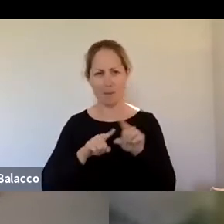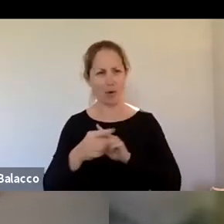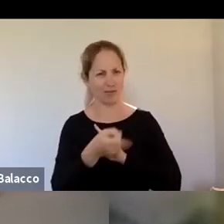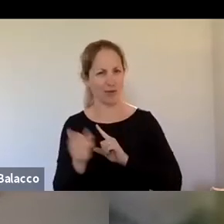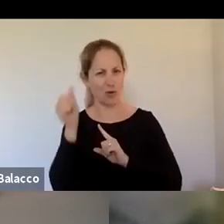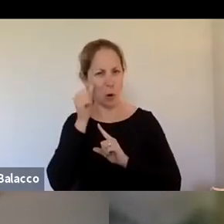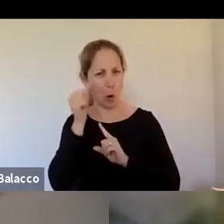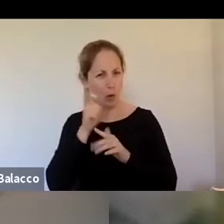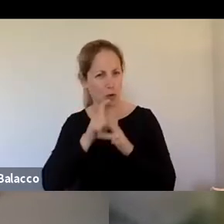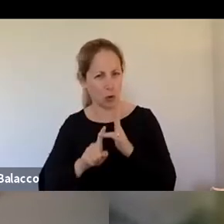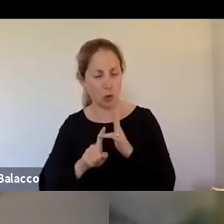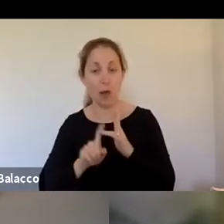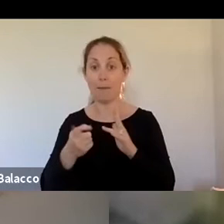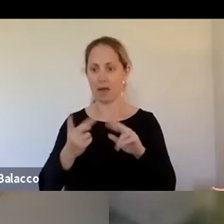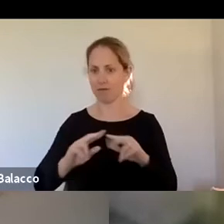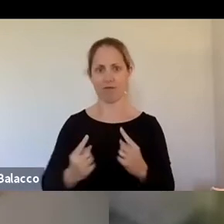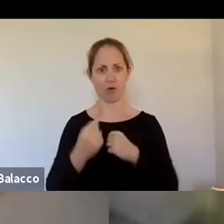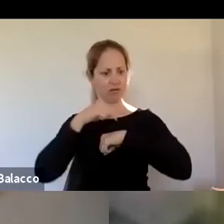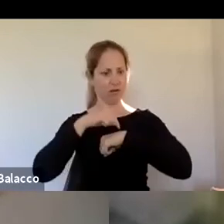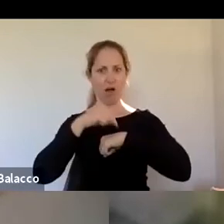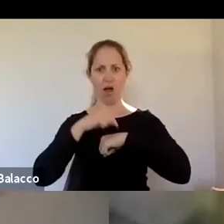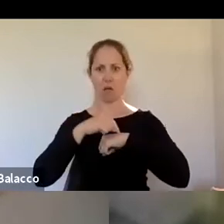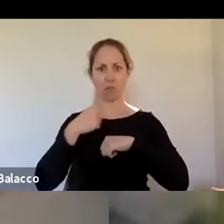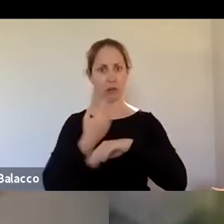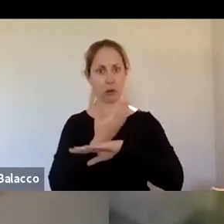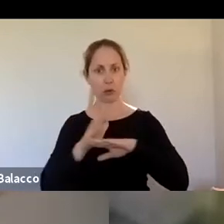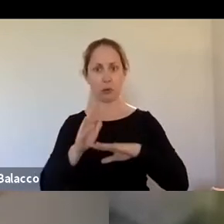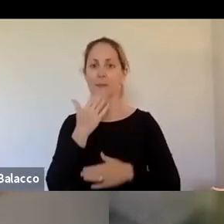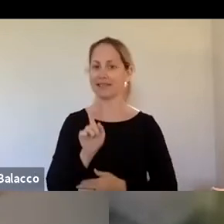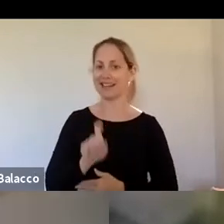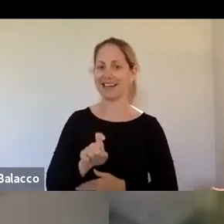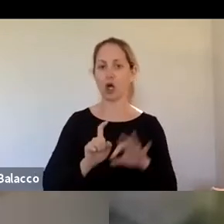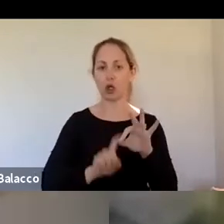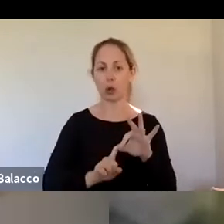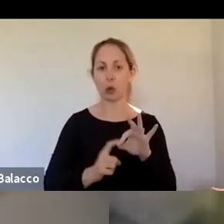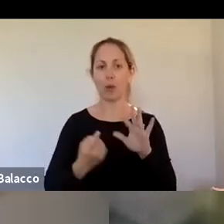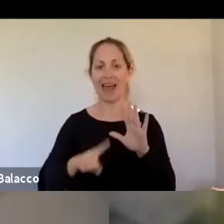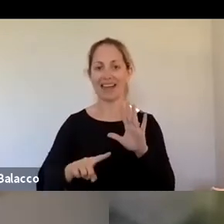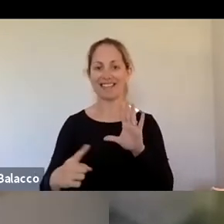but for any newcomers, you just need to click on the Q&A button and type in your question.